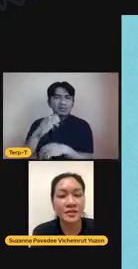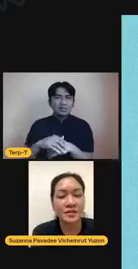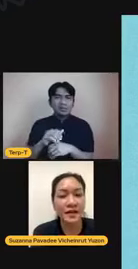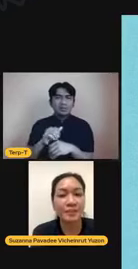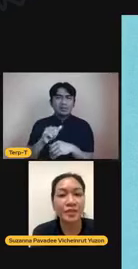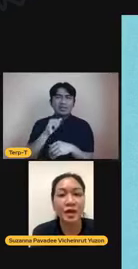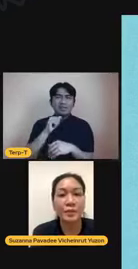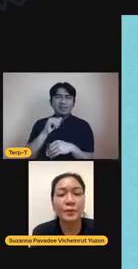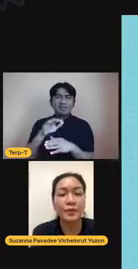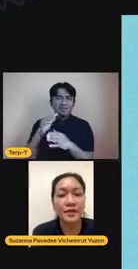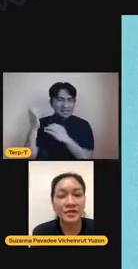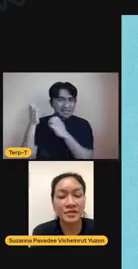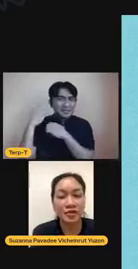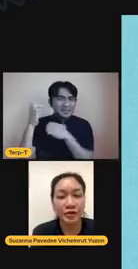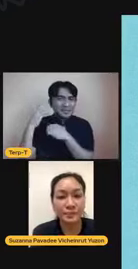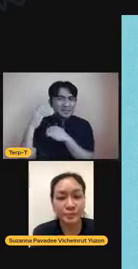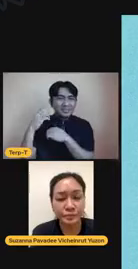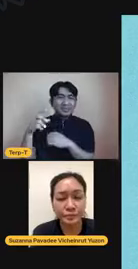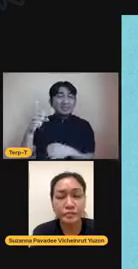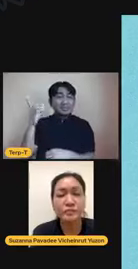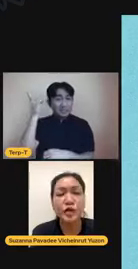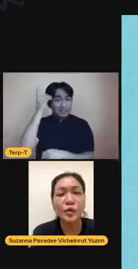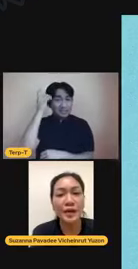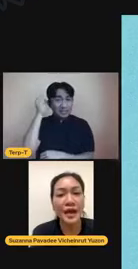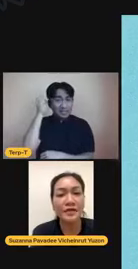it's expected that people with Down syndrome